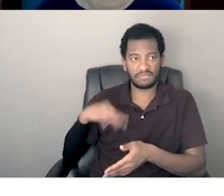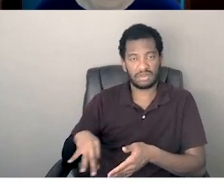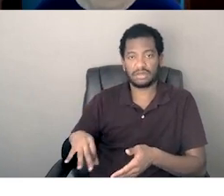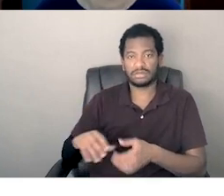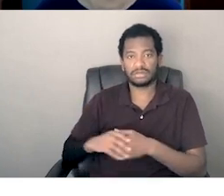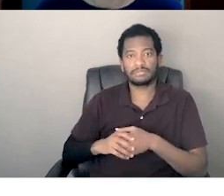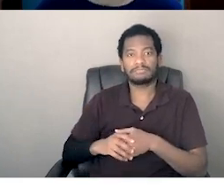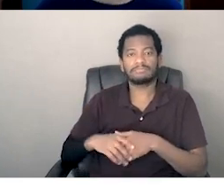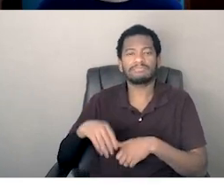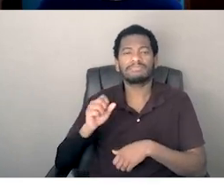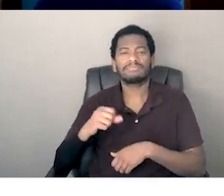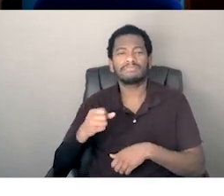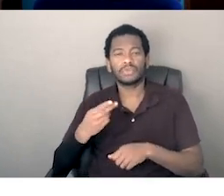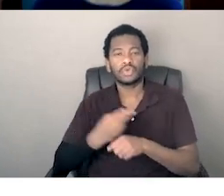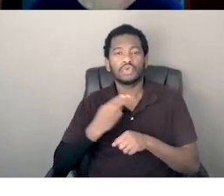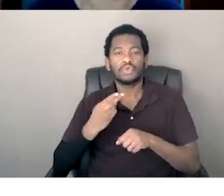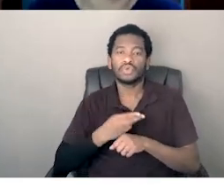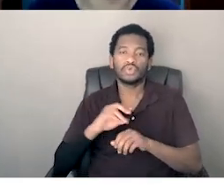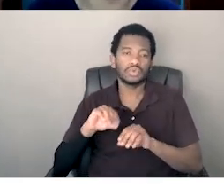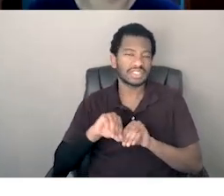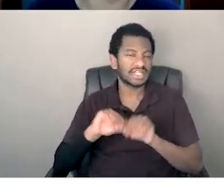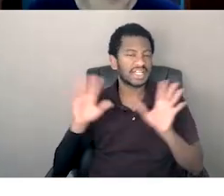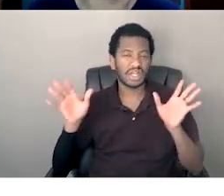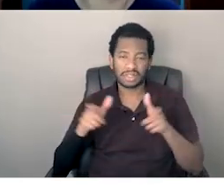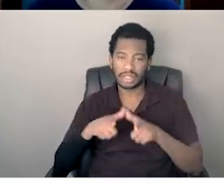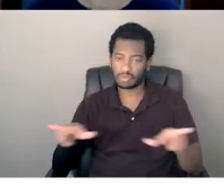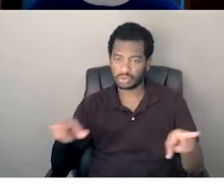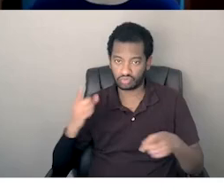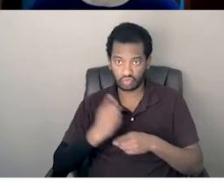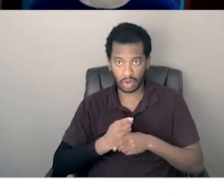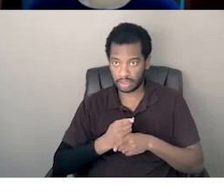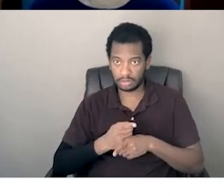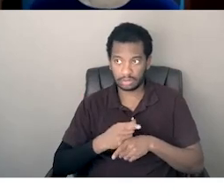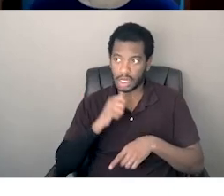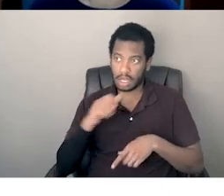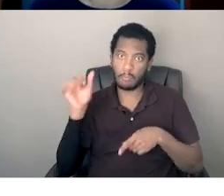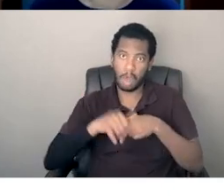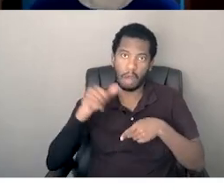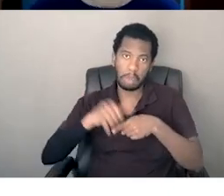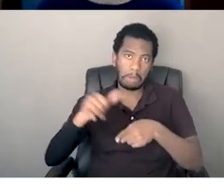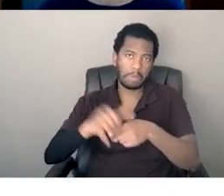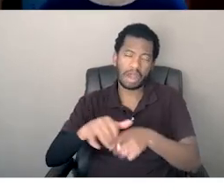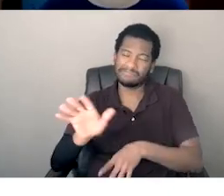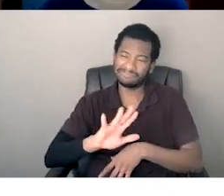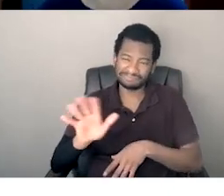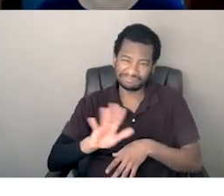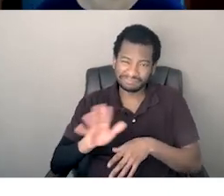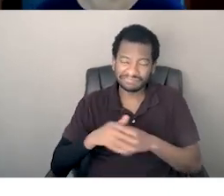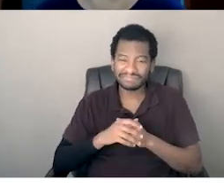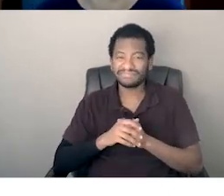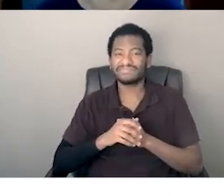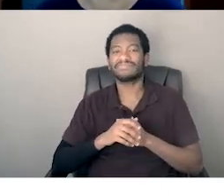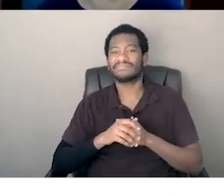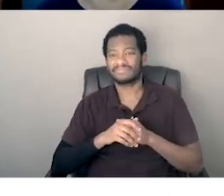it's great to see that folks are already using as much plain language as possible, not letting organizations be hampered by